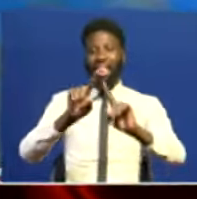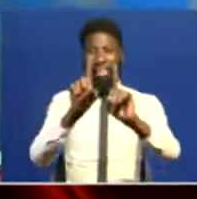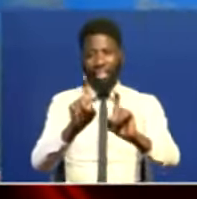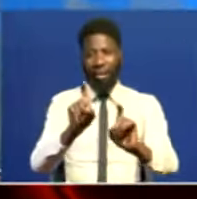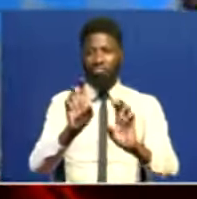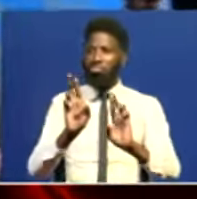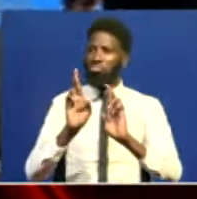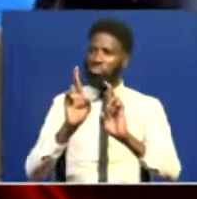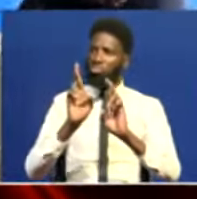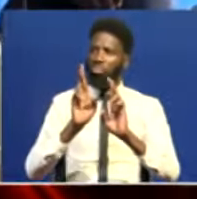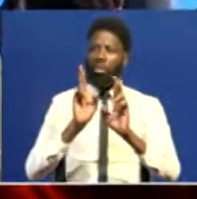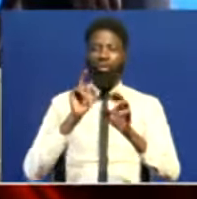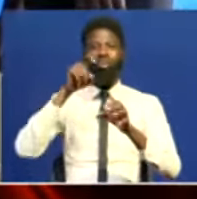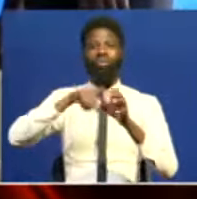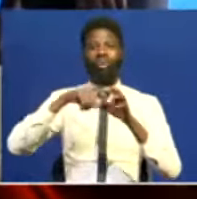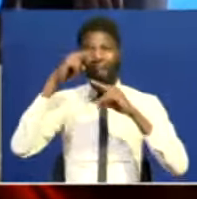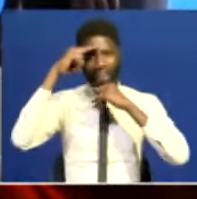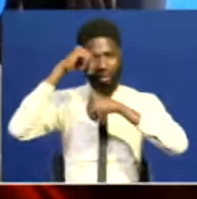hopes to join secondary school.